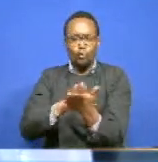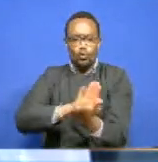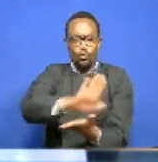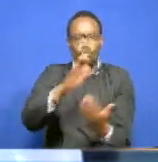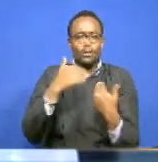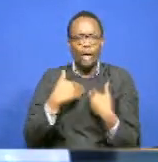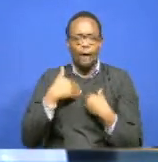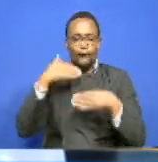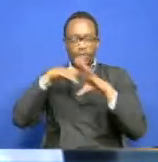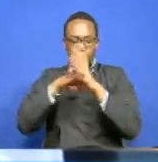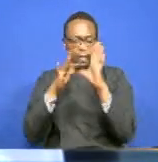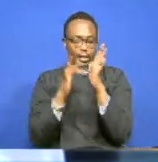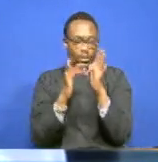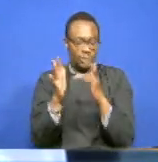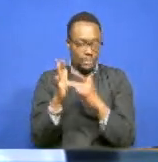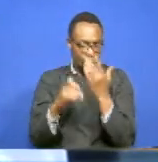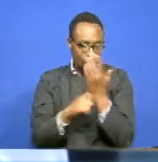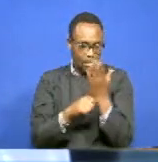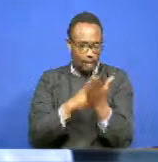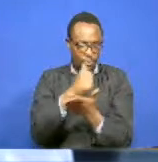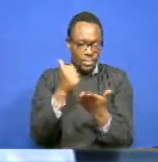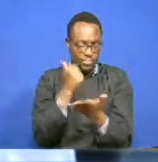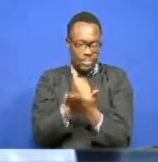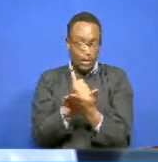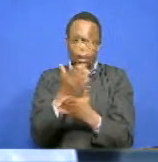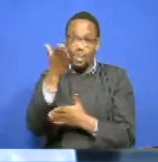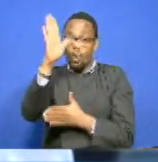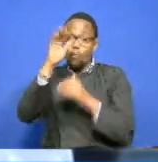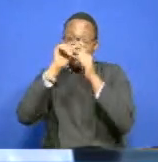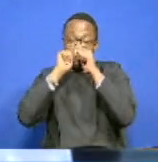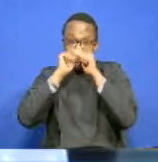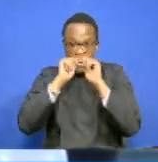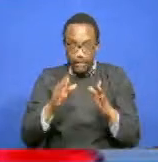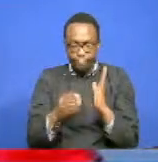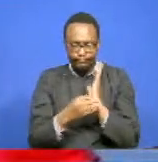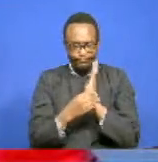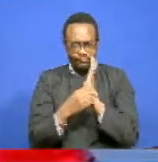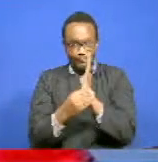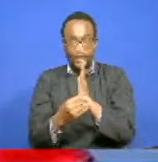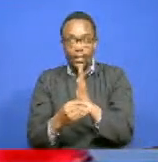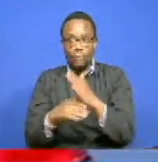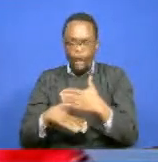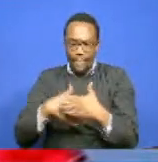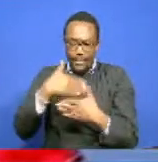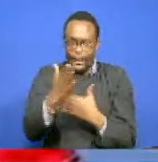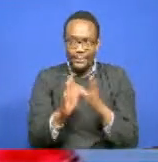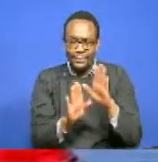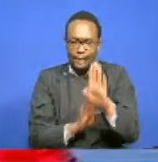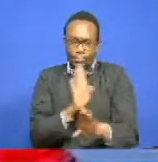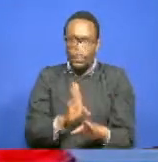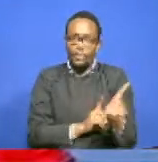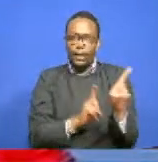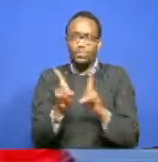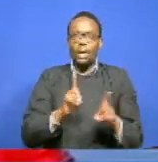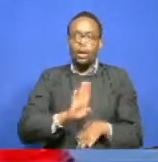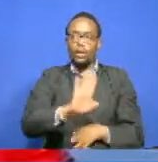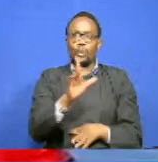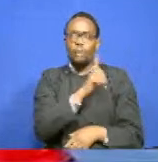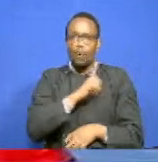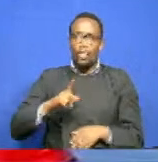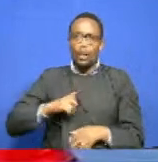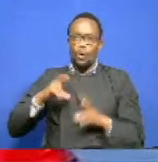in Jesus' name. And now may God bless and guide you on the next steps of your journey. May the